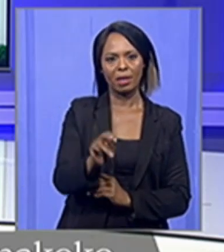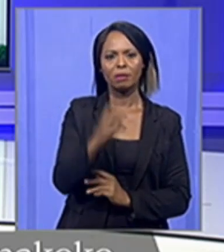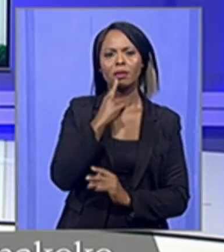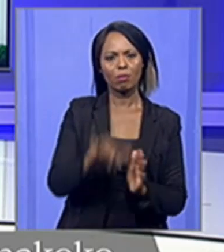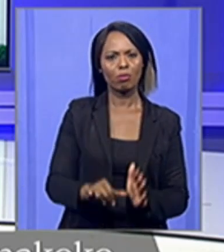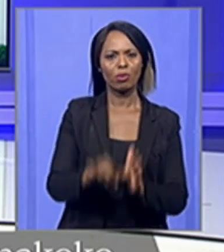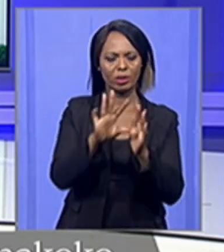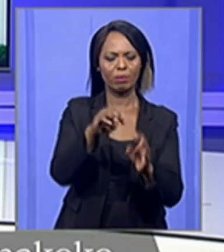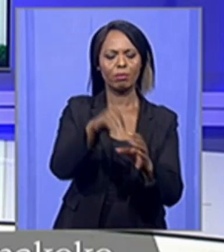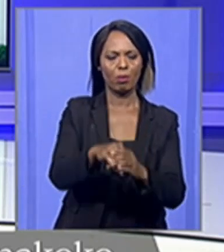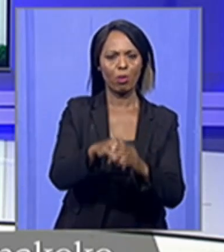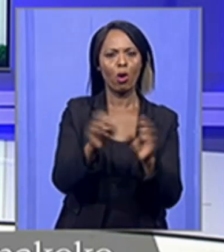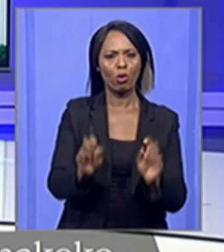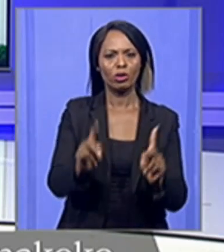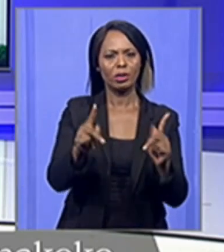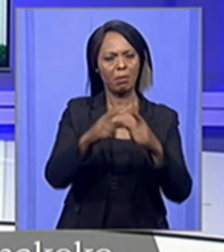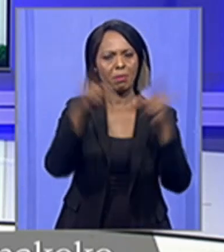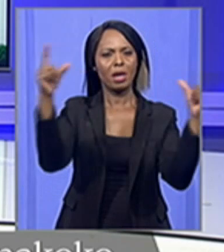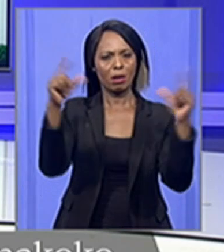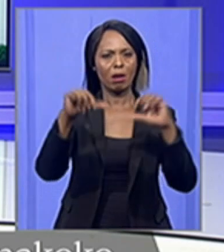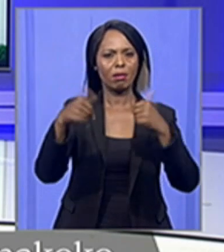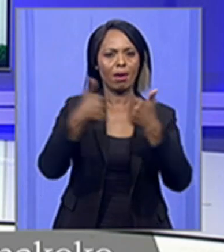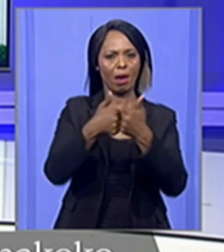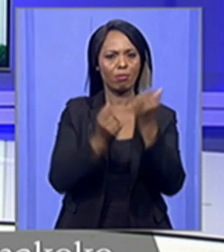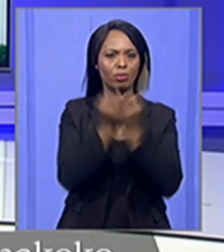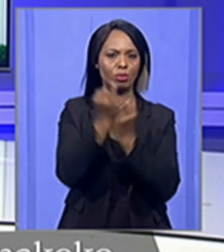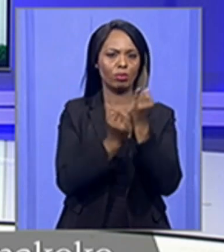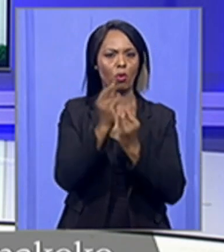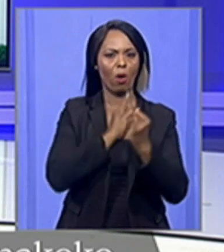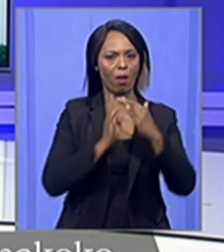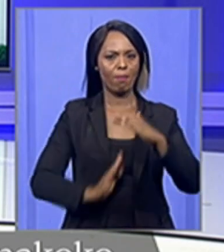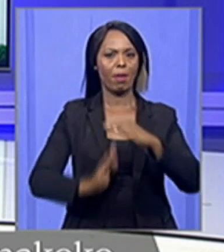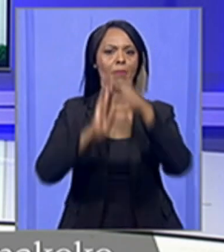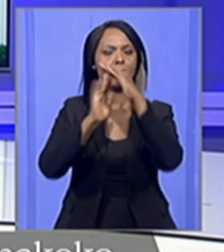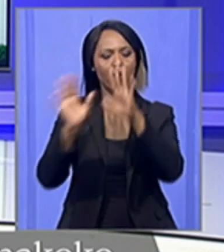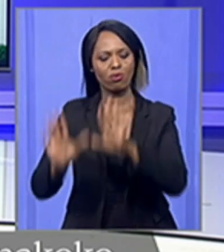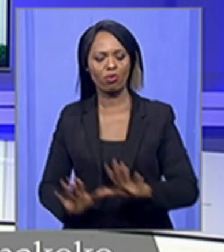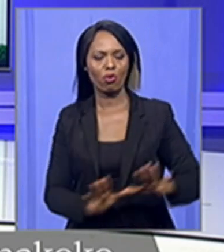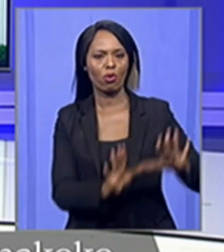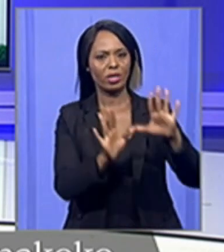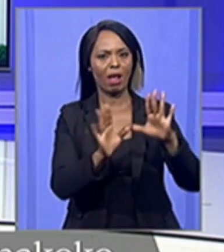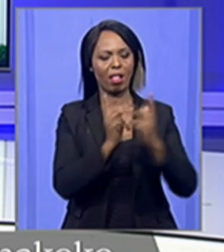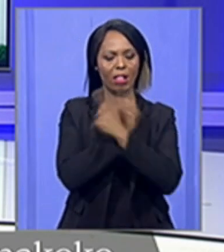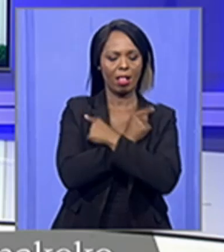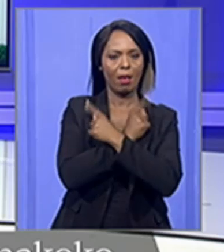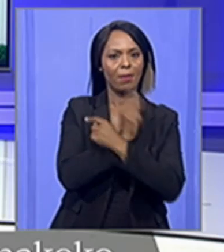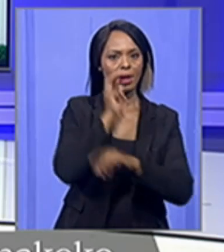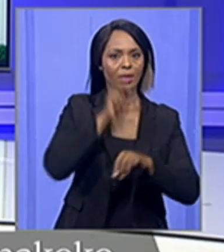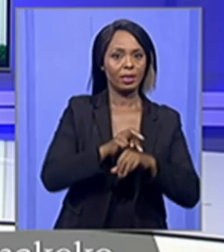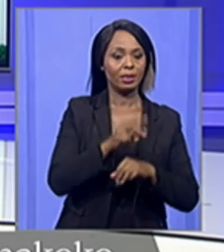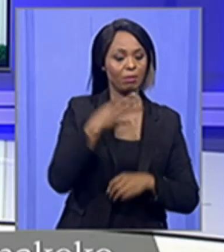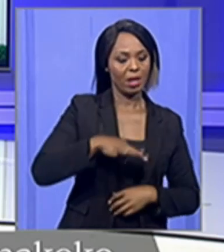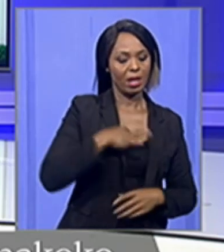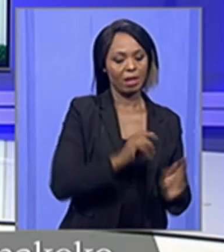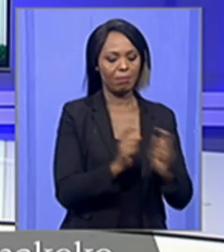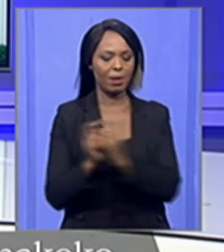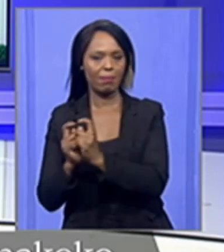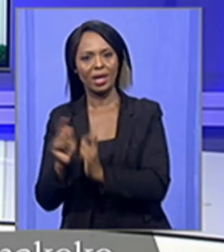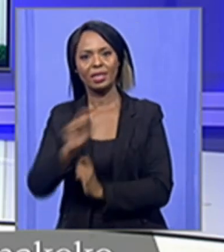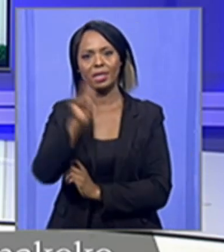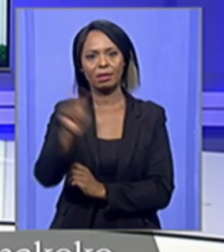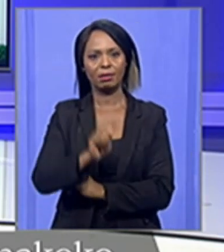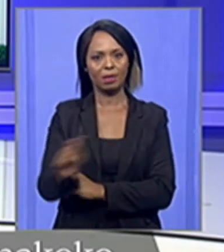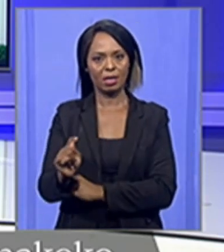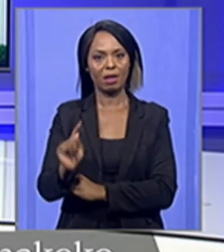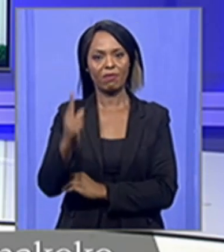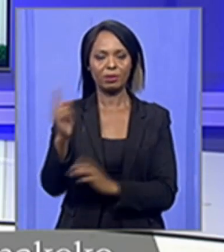ya diphadišano tše kgolo gore ba dule ba le maemong a godimo kontinenteng. Banyana e tla thulana le Tanzania leotong la